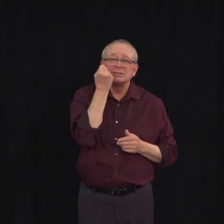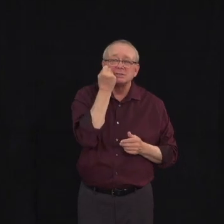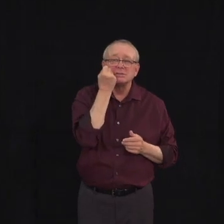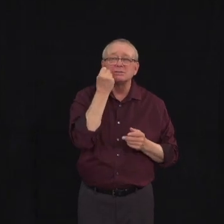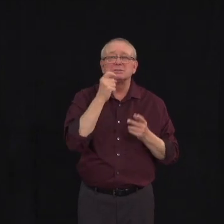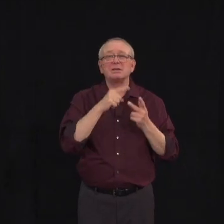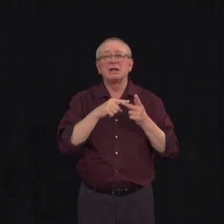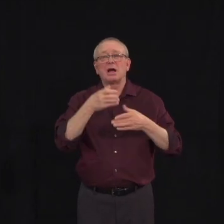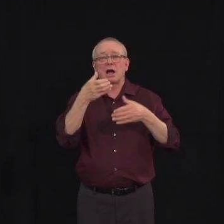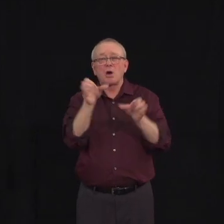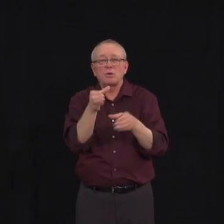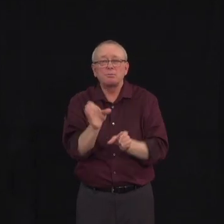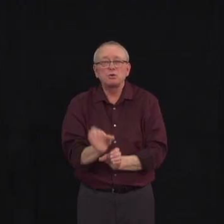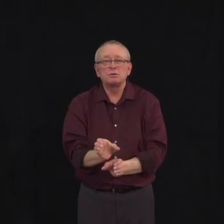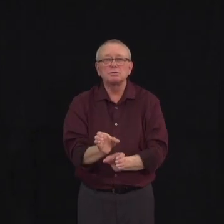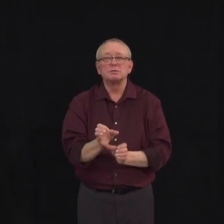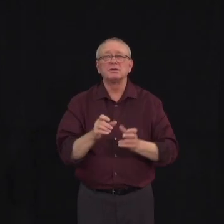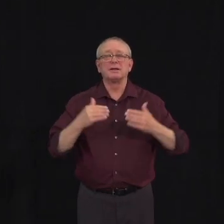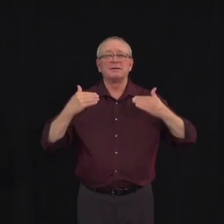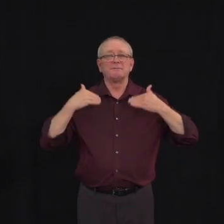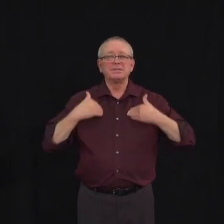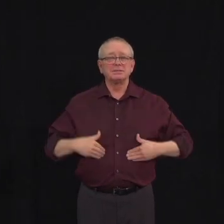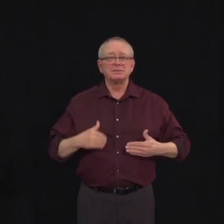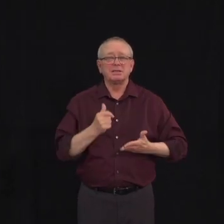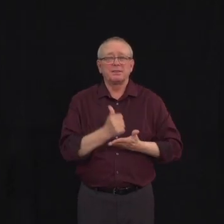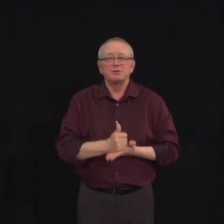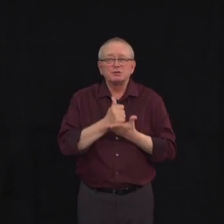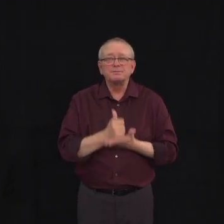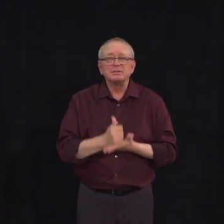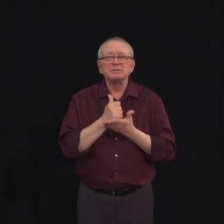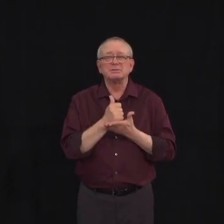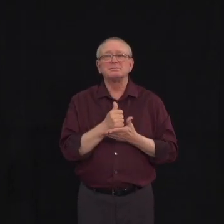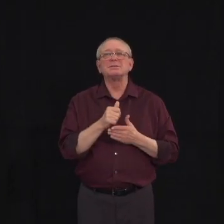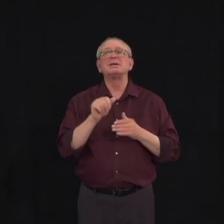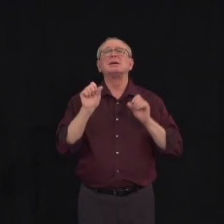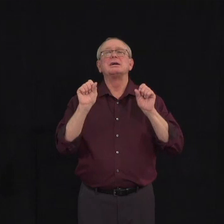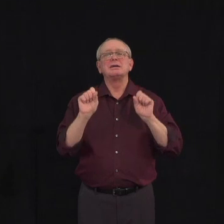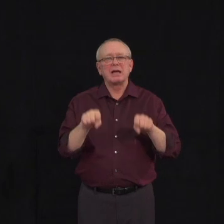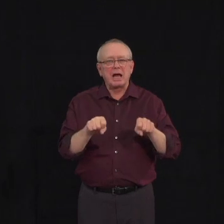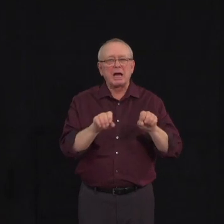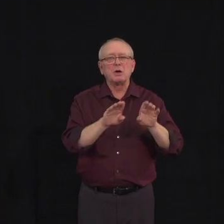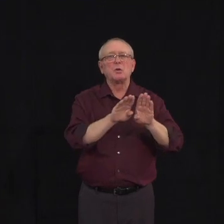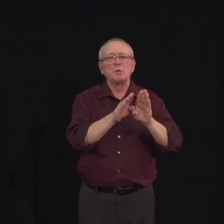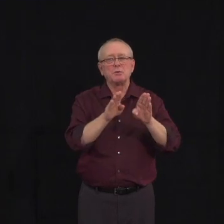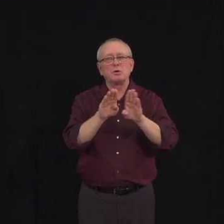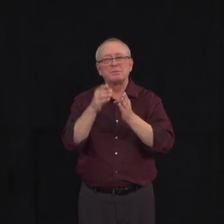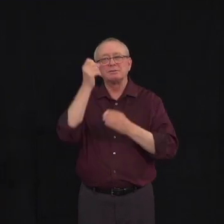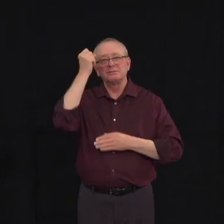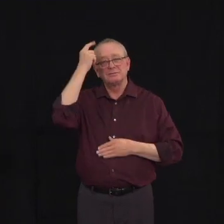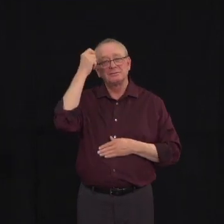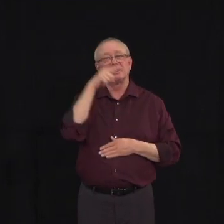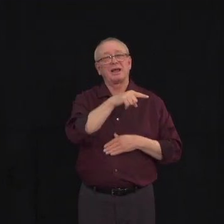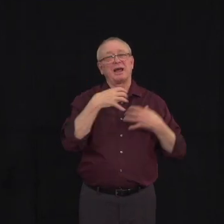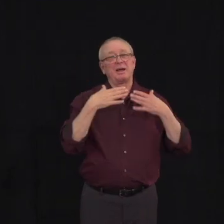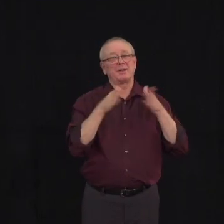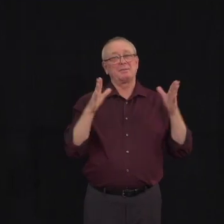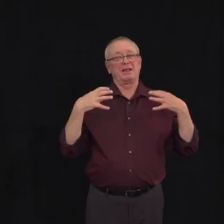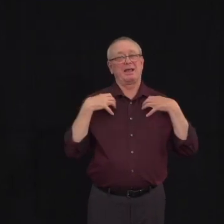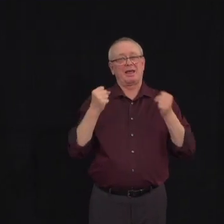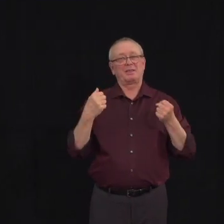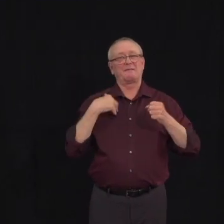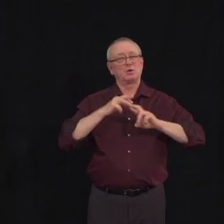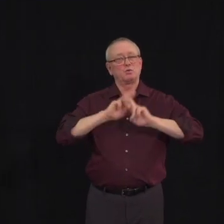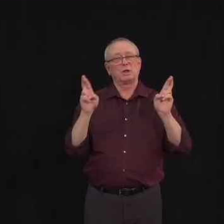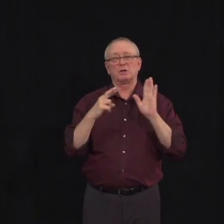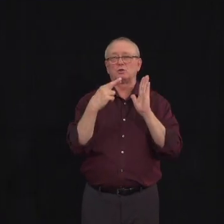open under these strict healthcare guidelines. New public health rules tailored to specific types of business will also